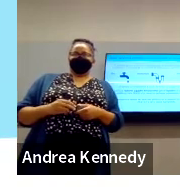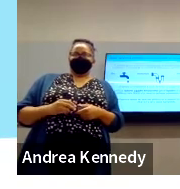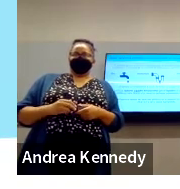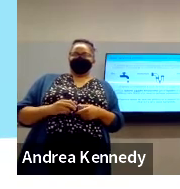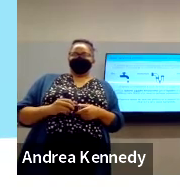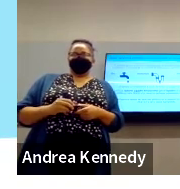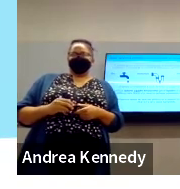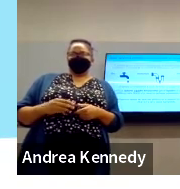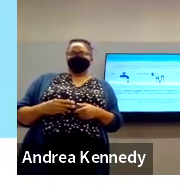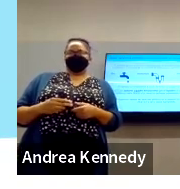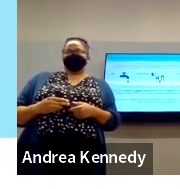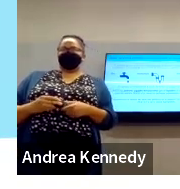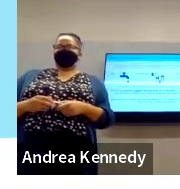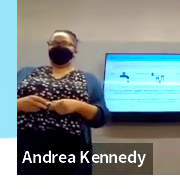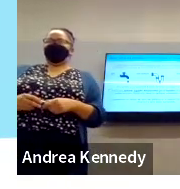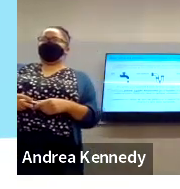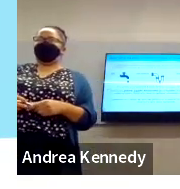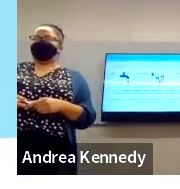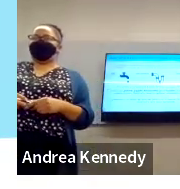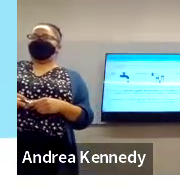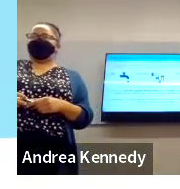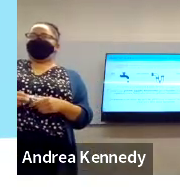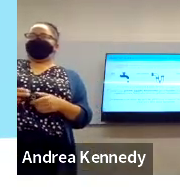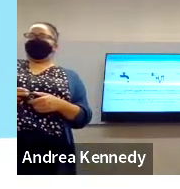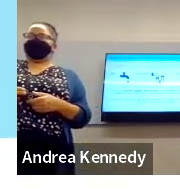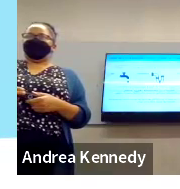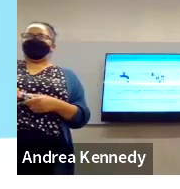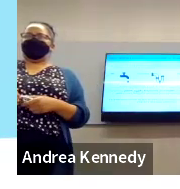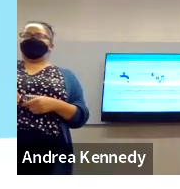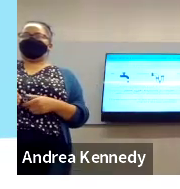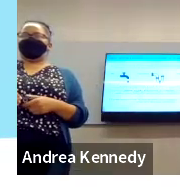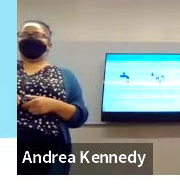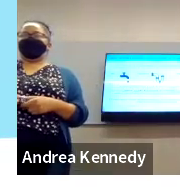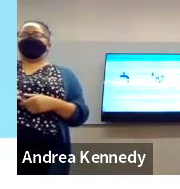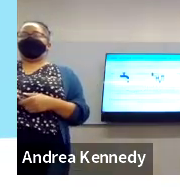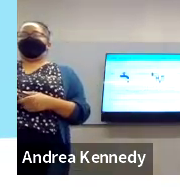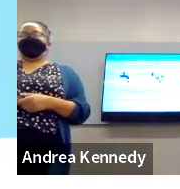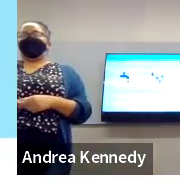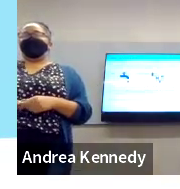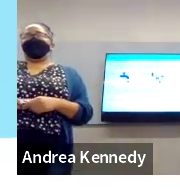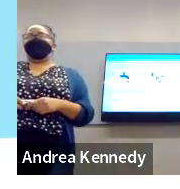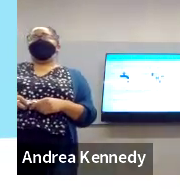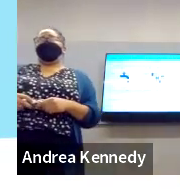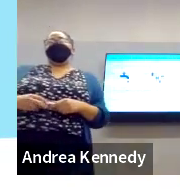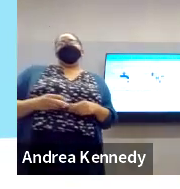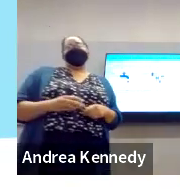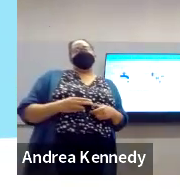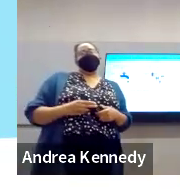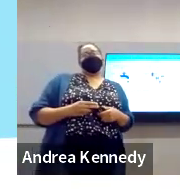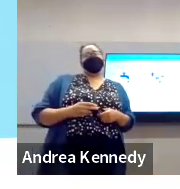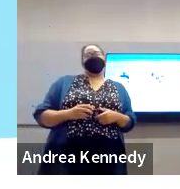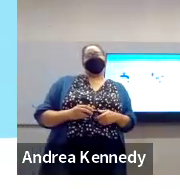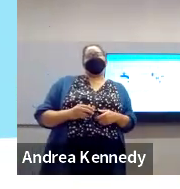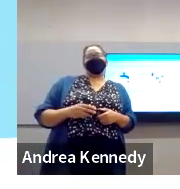In my family, I just, I'm thinking on my family, maybe in general, it's gonna work. But So, in